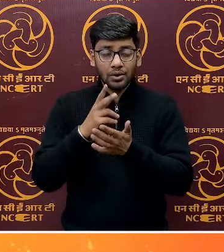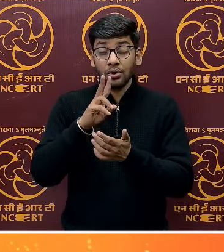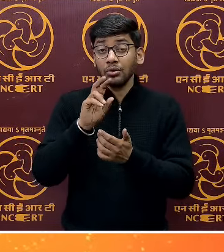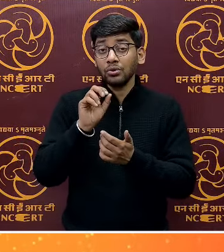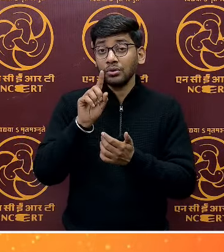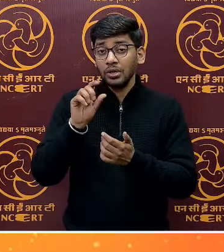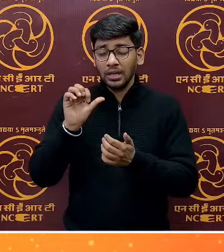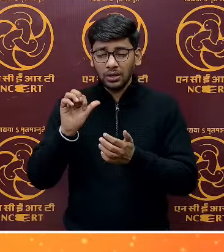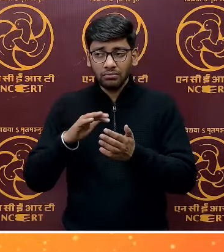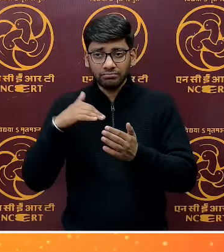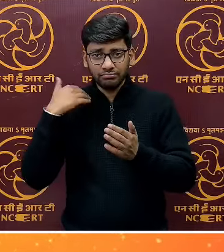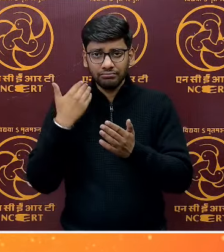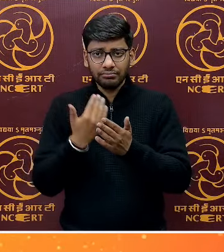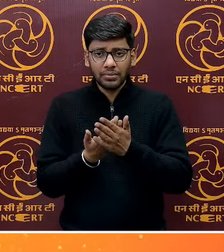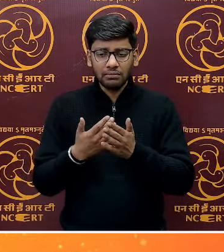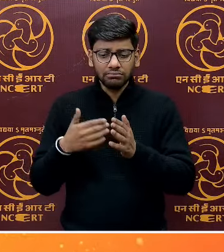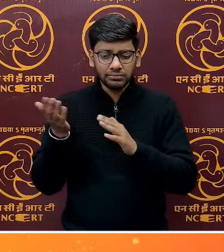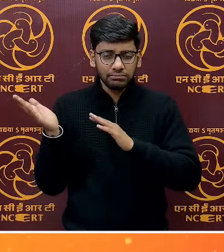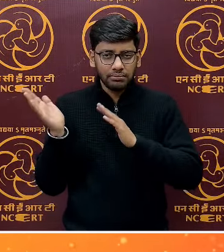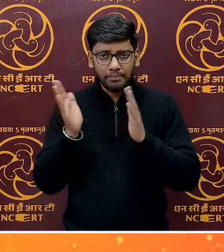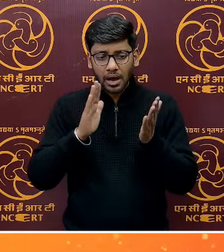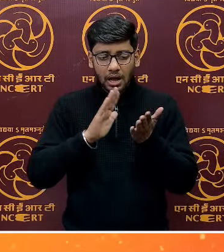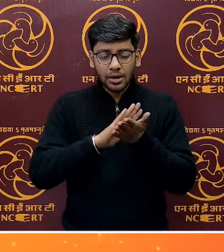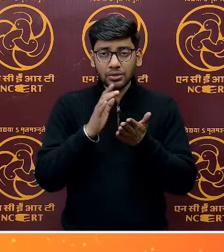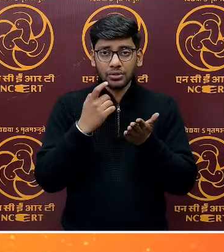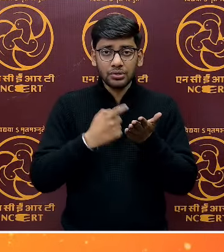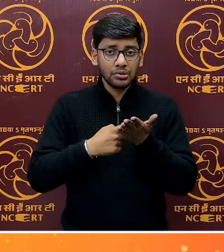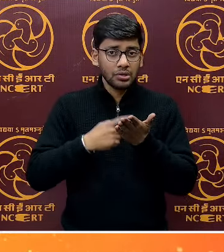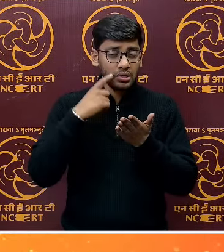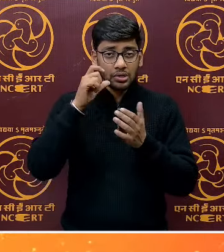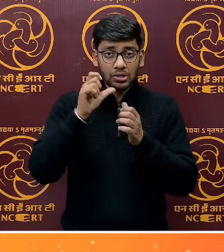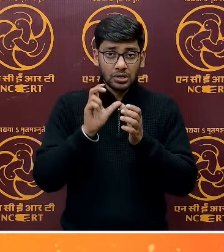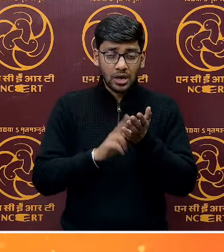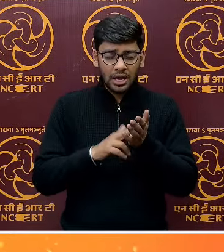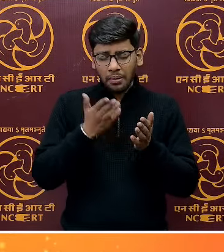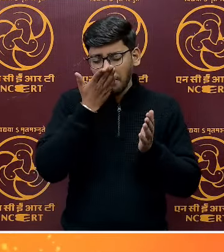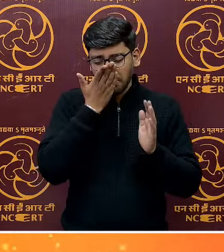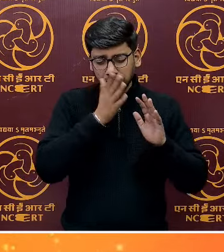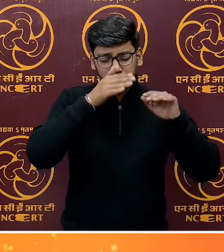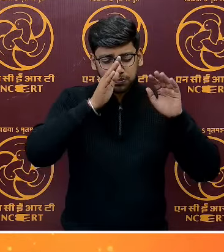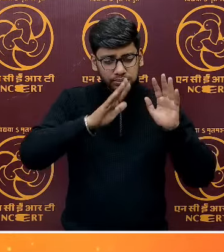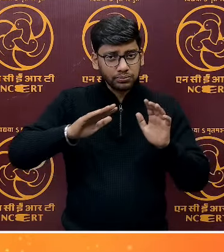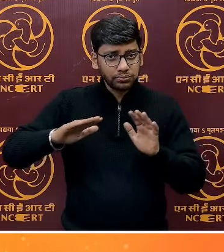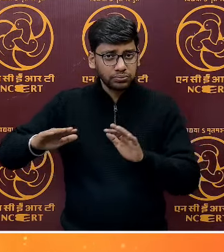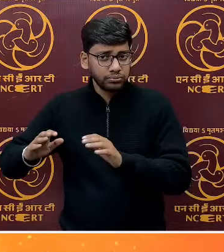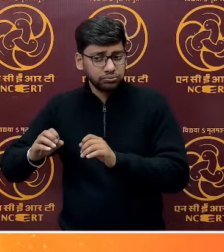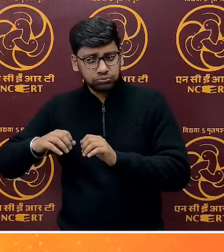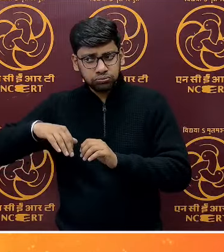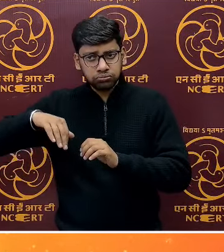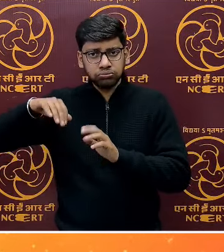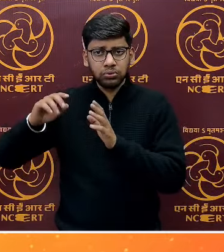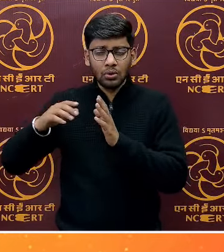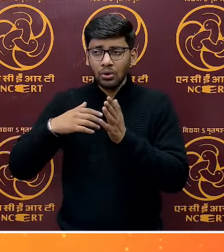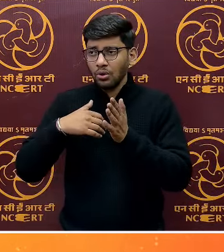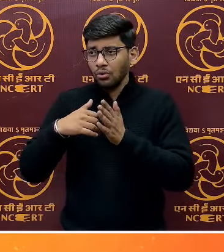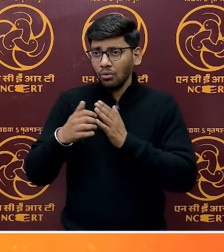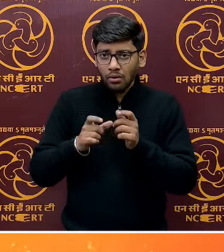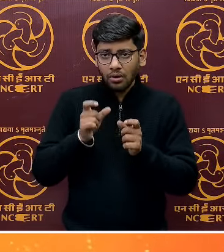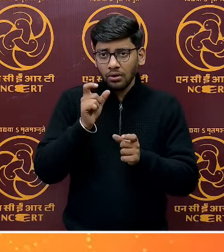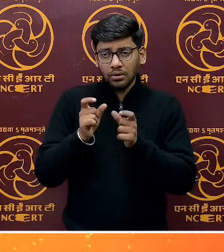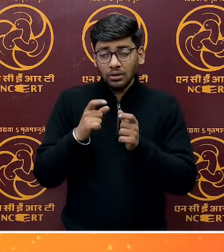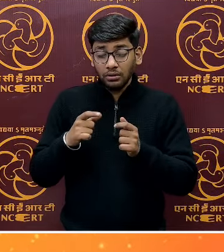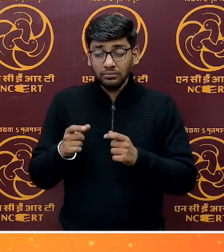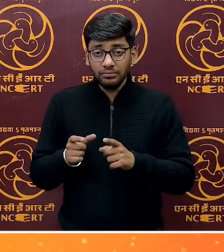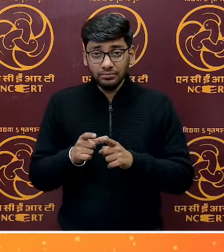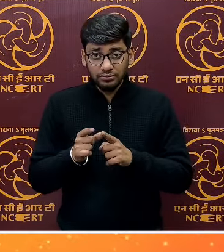was Devastating. devastating and something out of the world. You Nobody wants don't to see witness that, yeah. things like